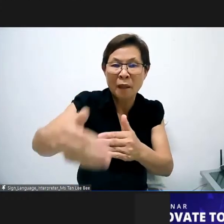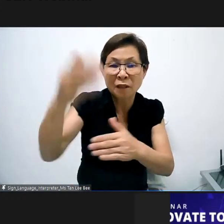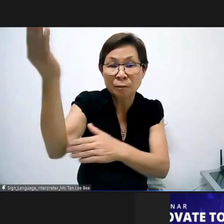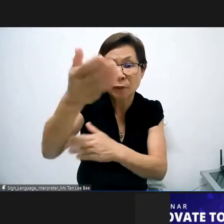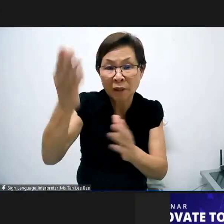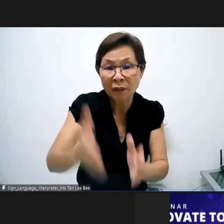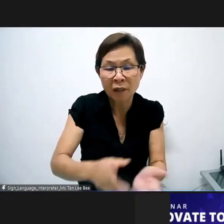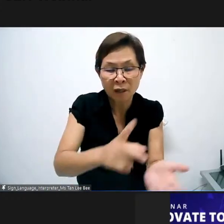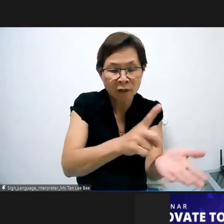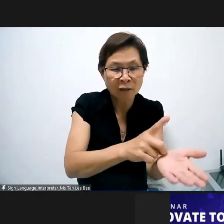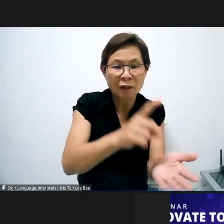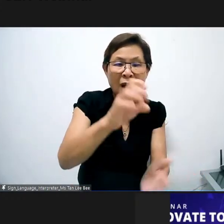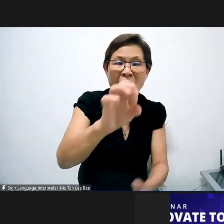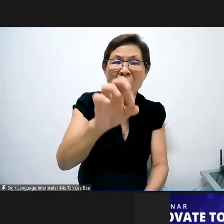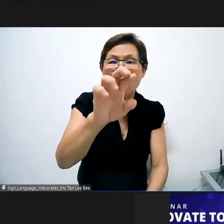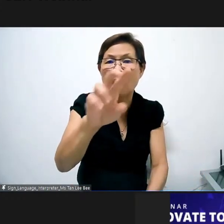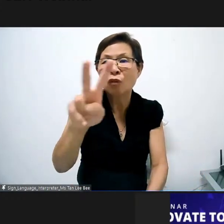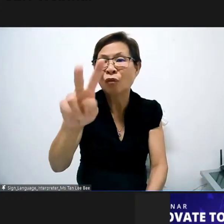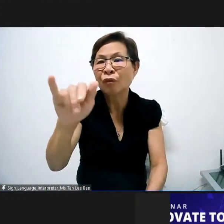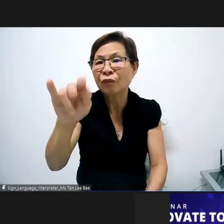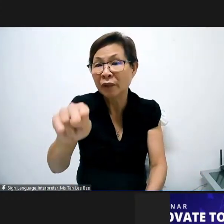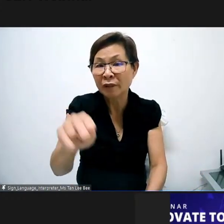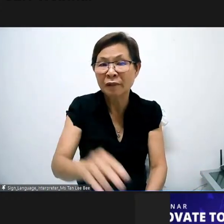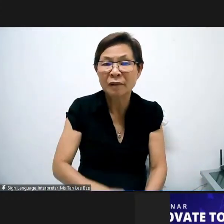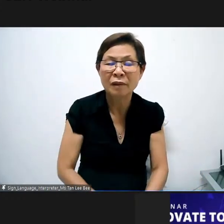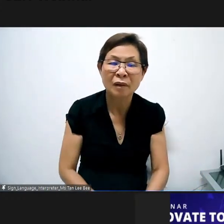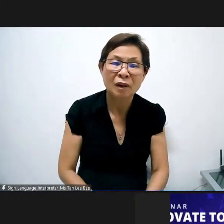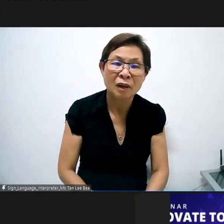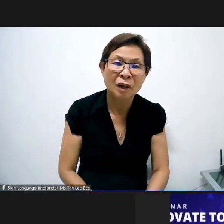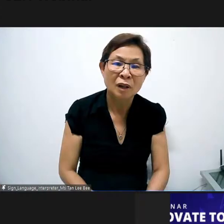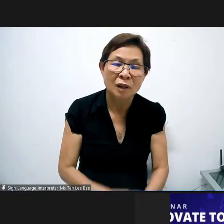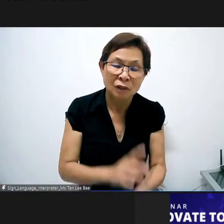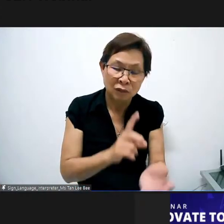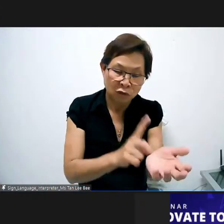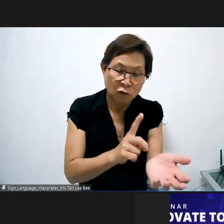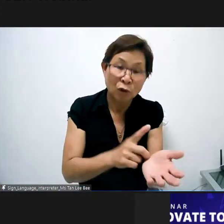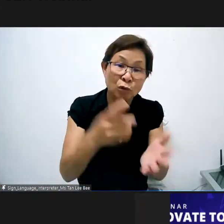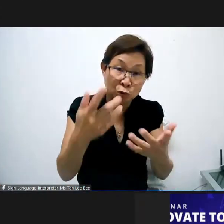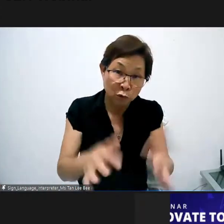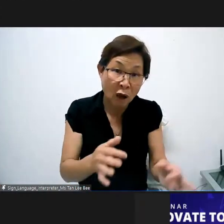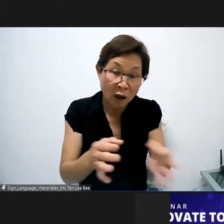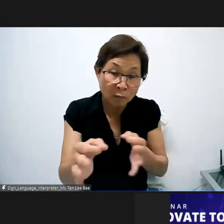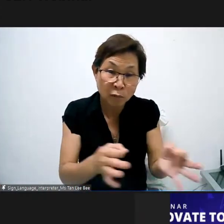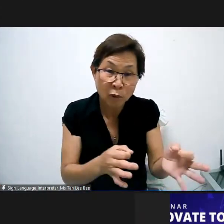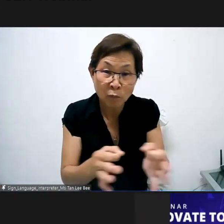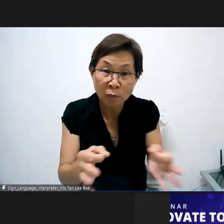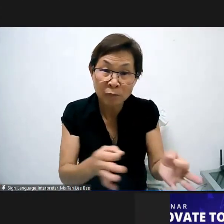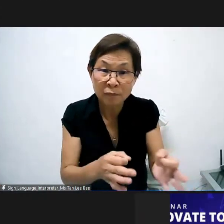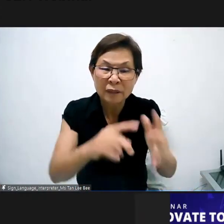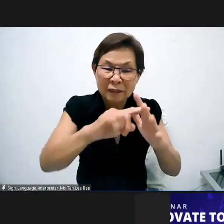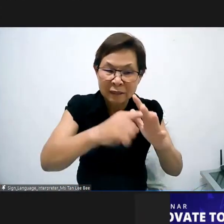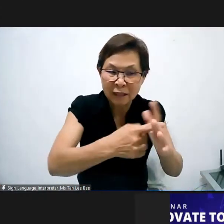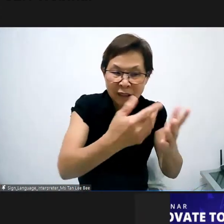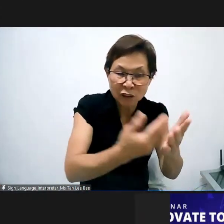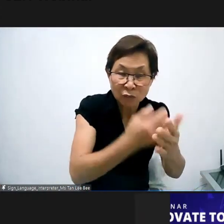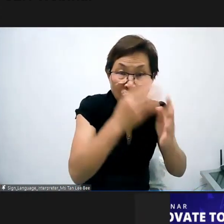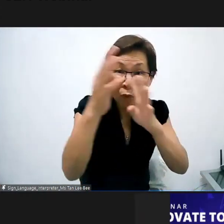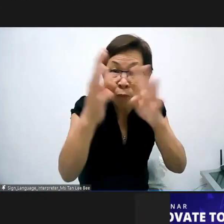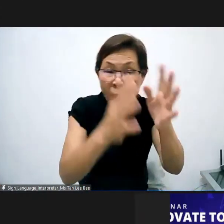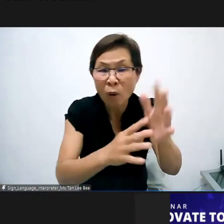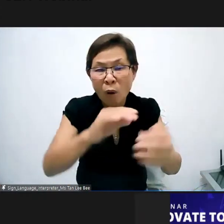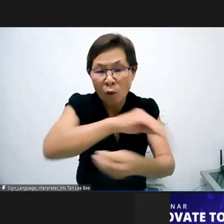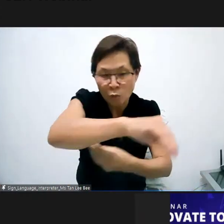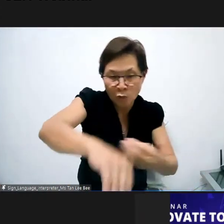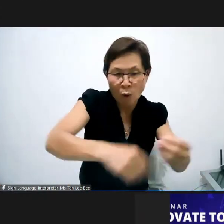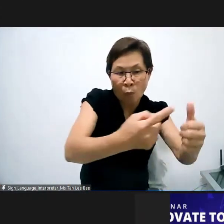Philippines, Dr. Irvin. Earlier, Doctor, you have also explained why you begin this innovation during round one. Now